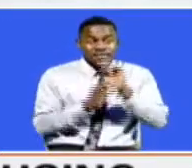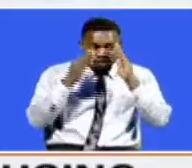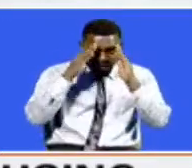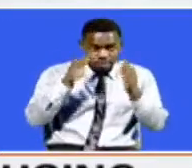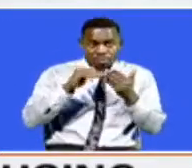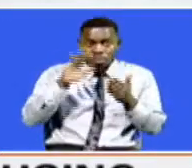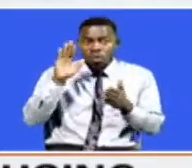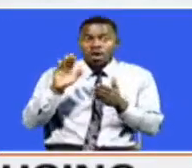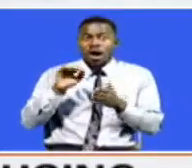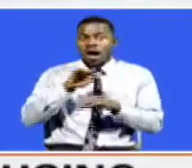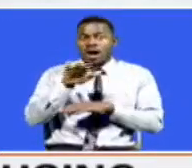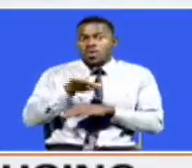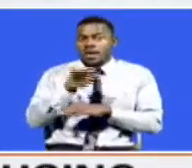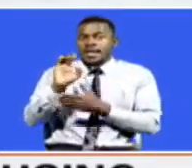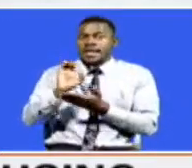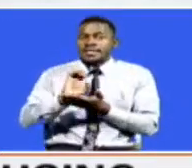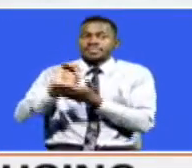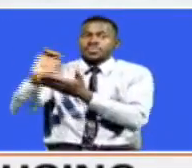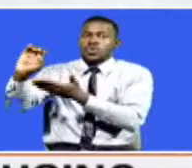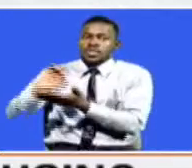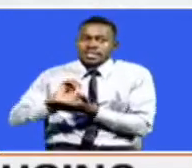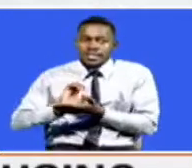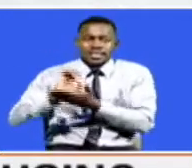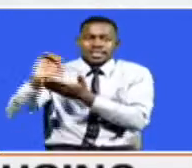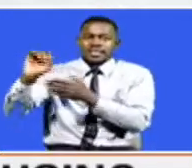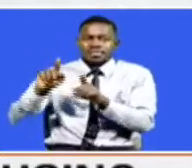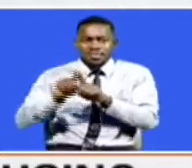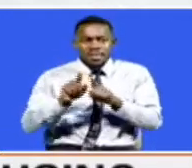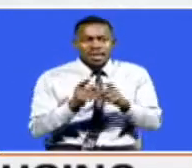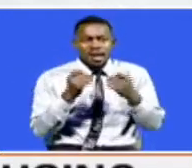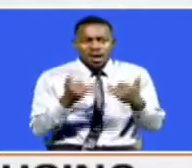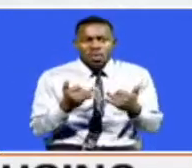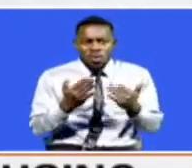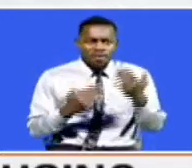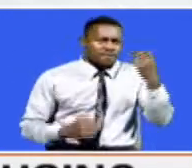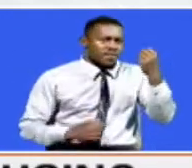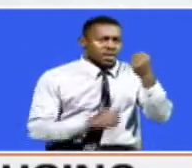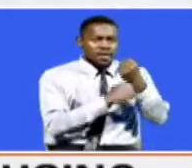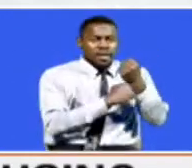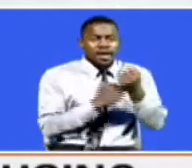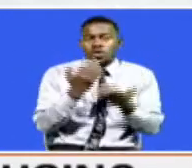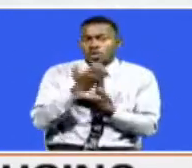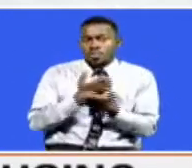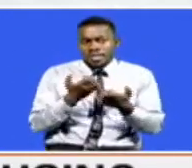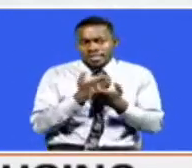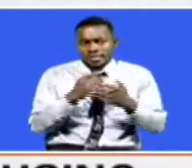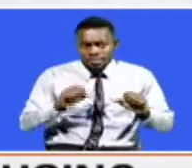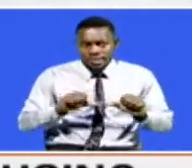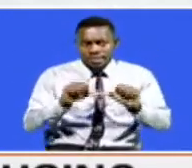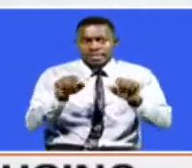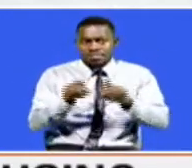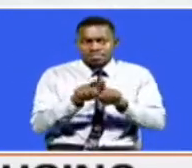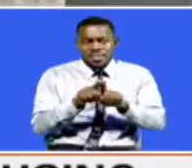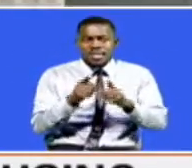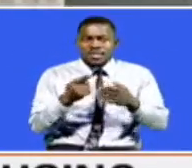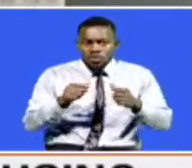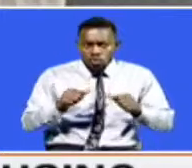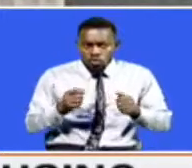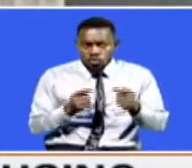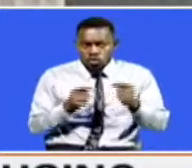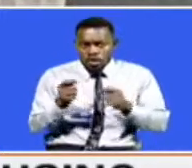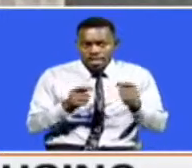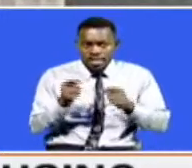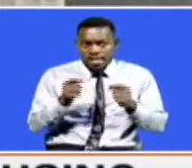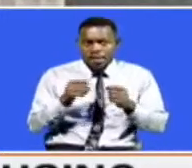now constitute a major anchor of economic stability and driver of investments in our country.